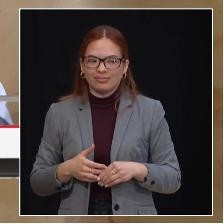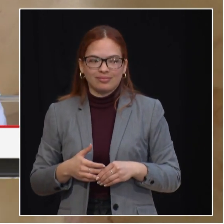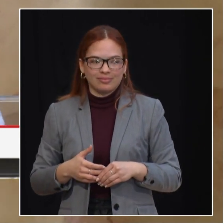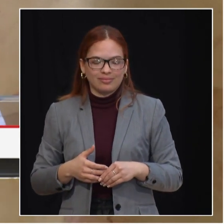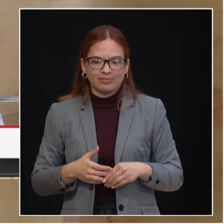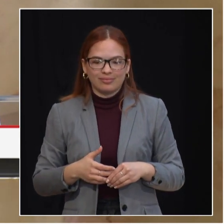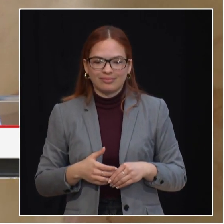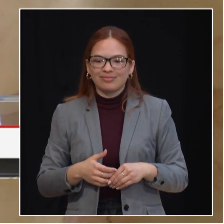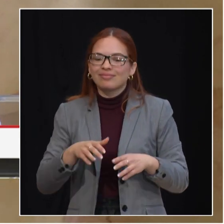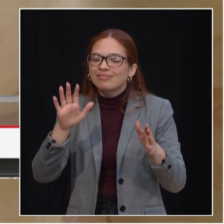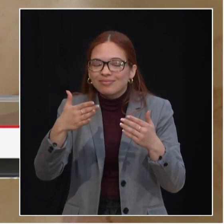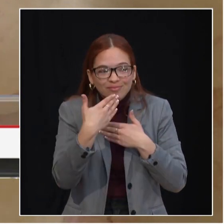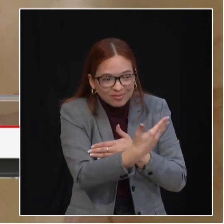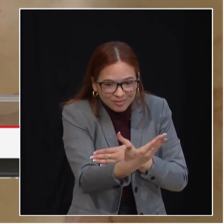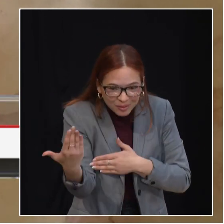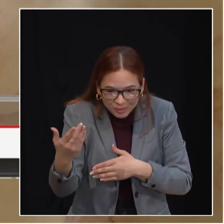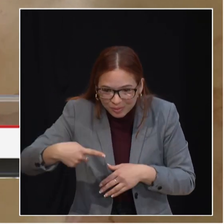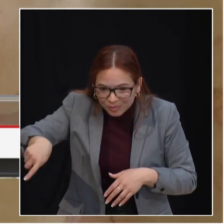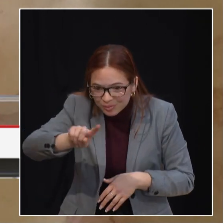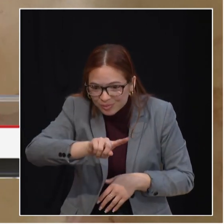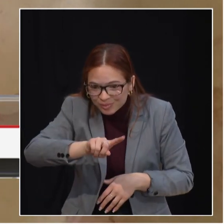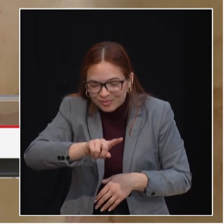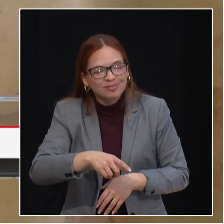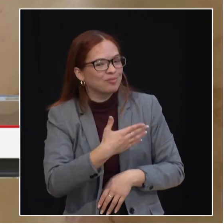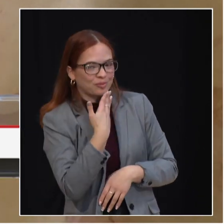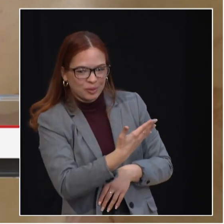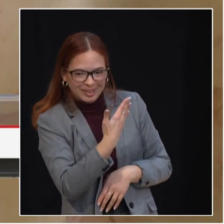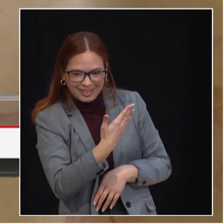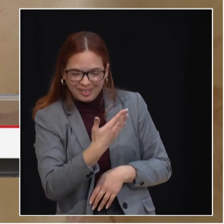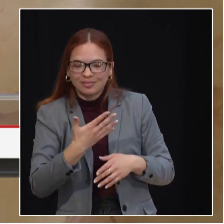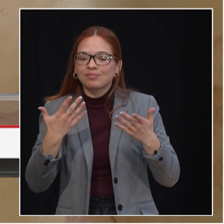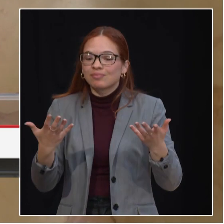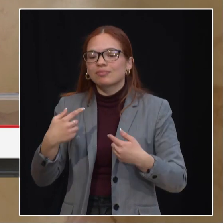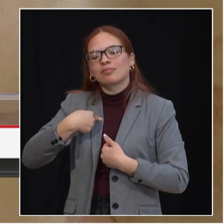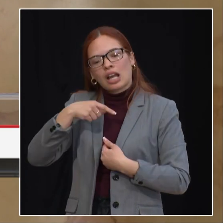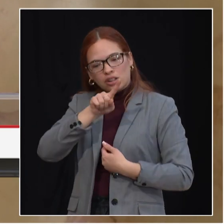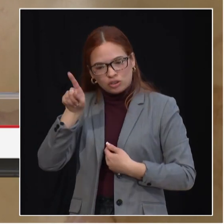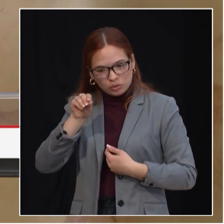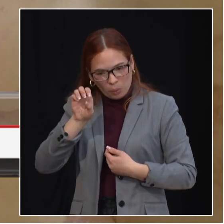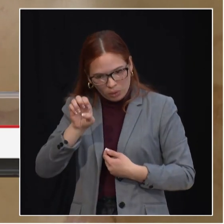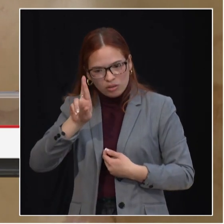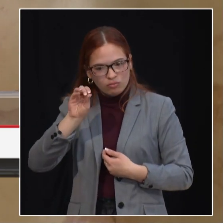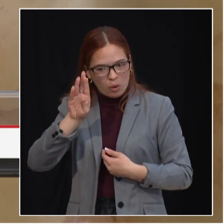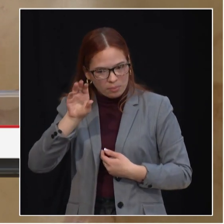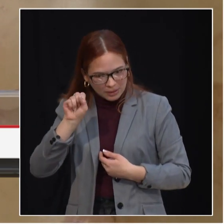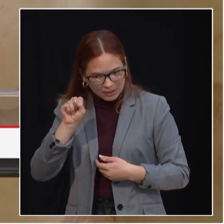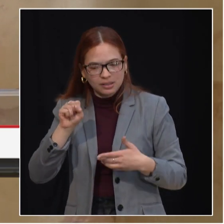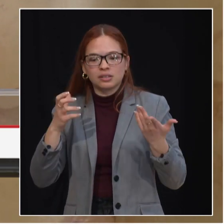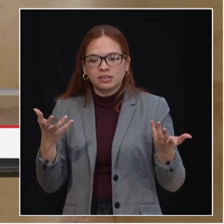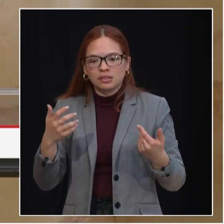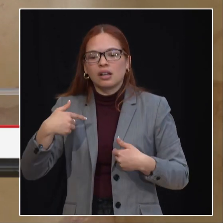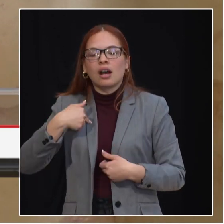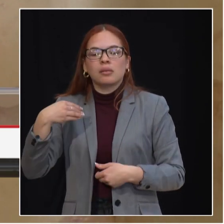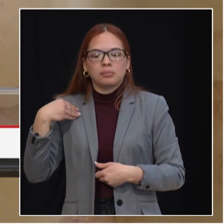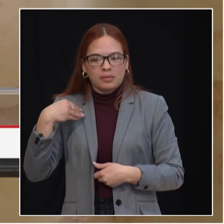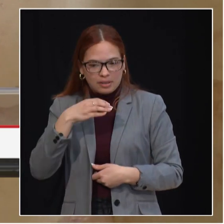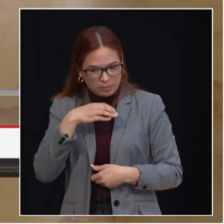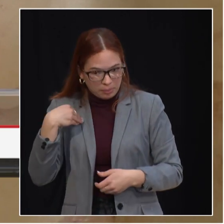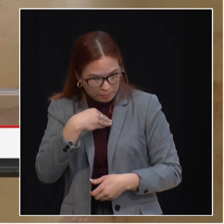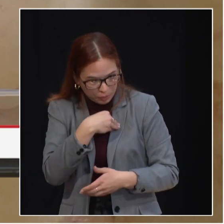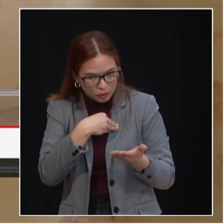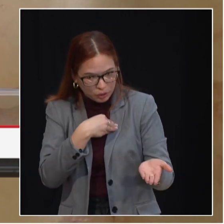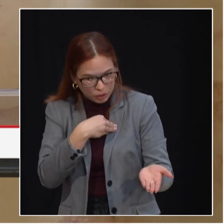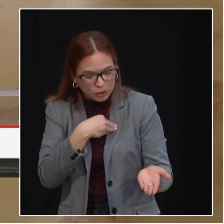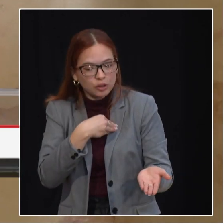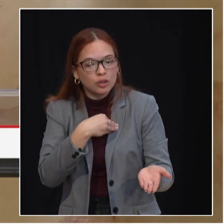Good morning, everyone. My name is Zoe Roberts. I am a membership associate at Destination DC, our